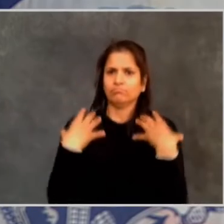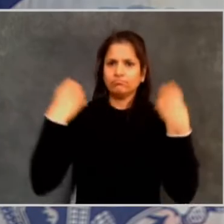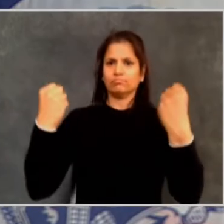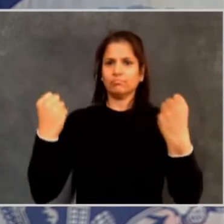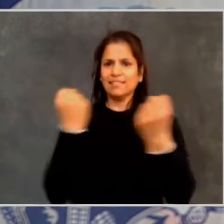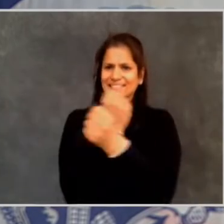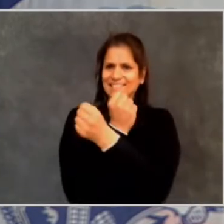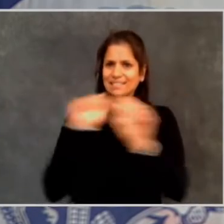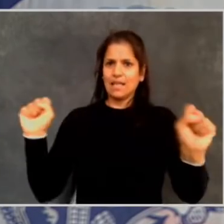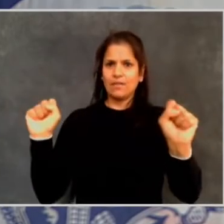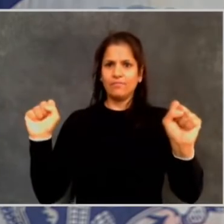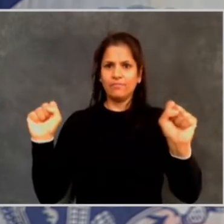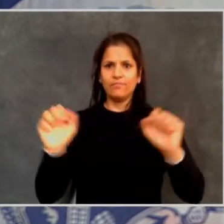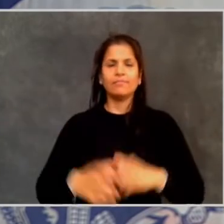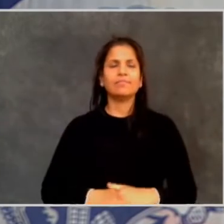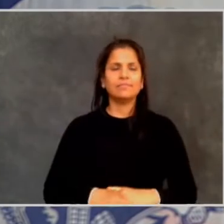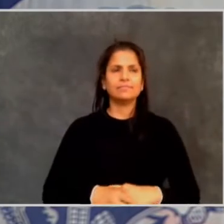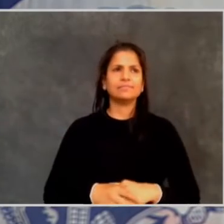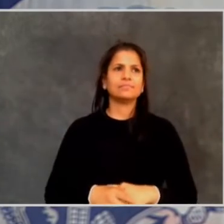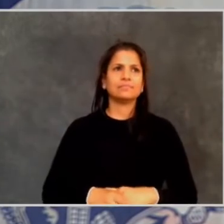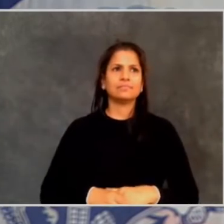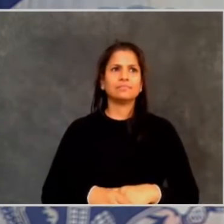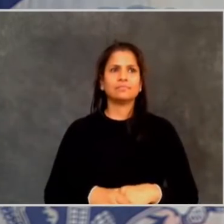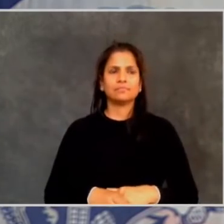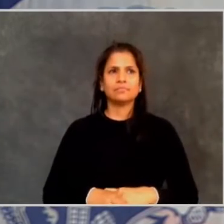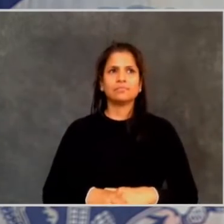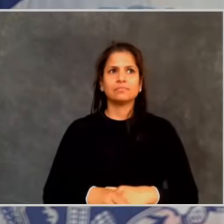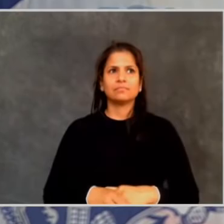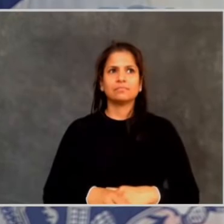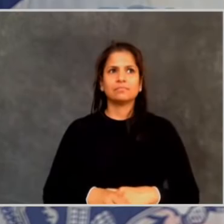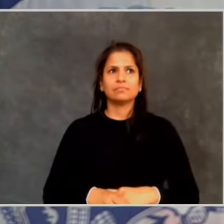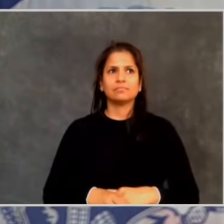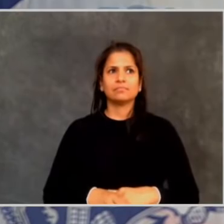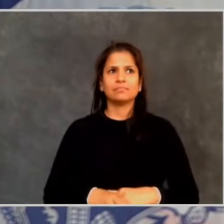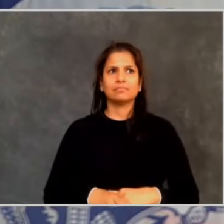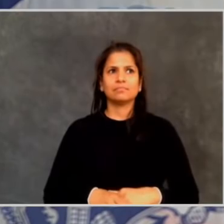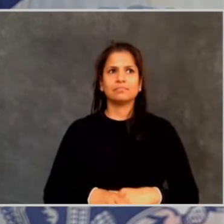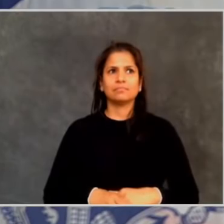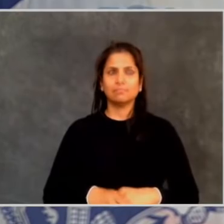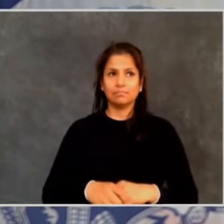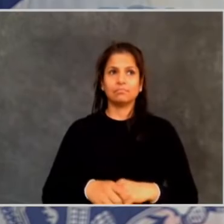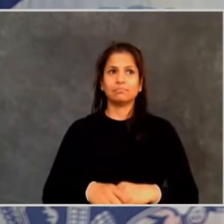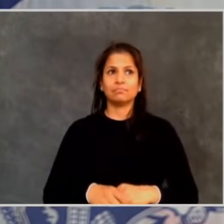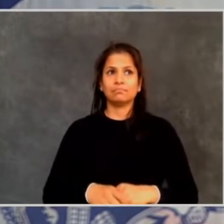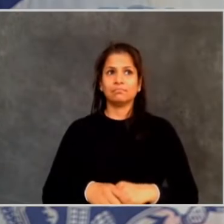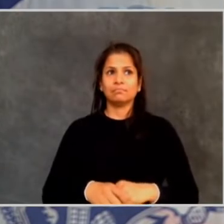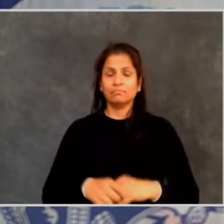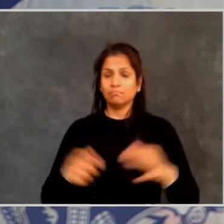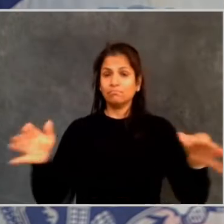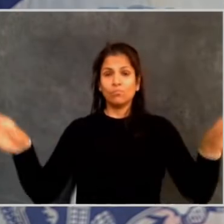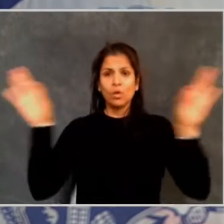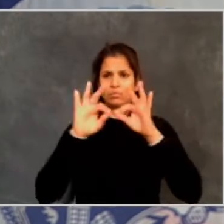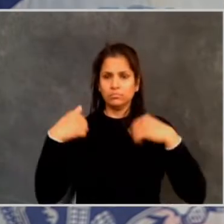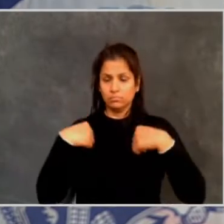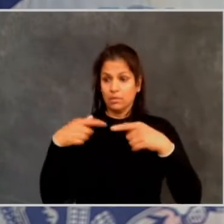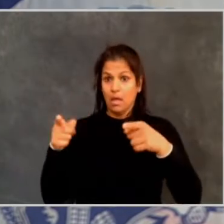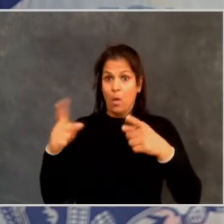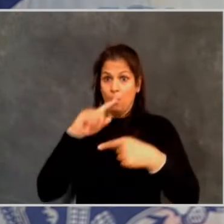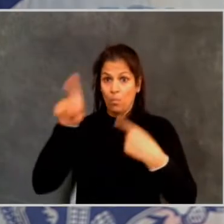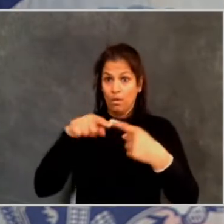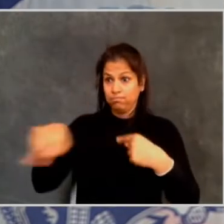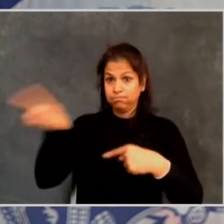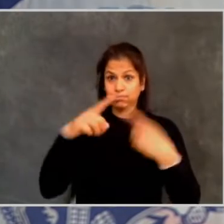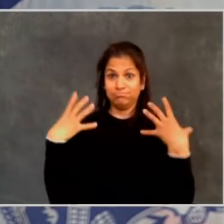nation was not in so many ways prepared, but more importantly even than that, I would say literally more importantly than